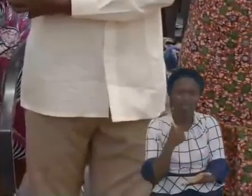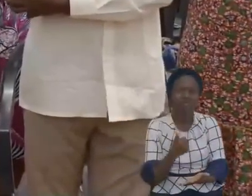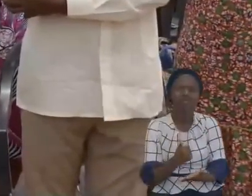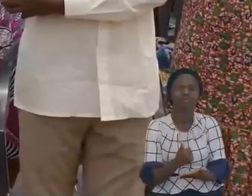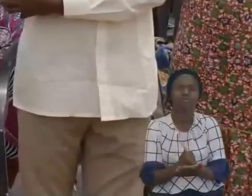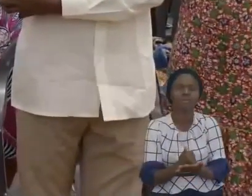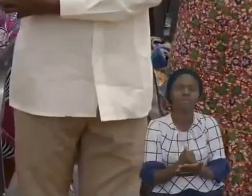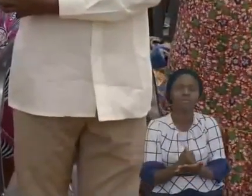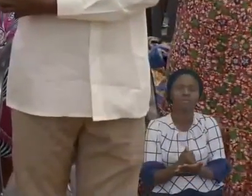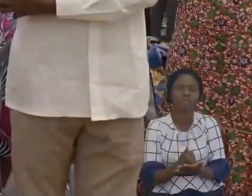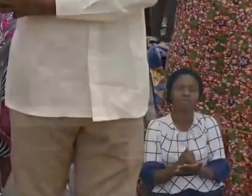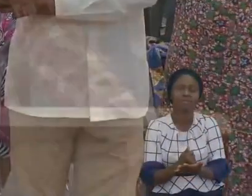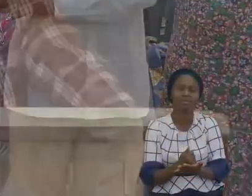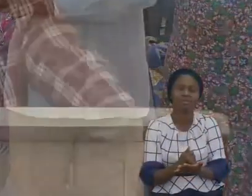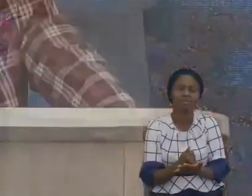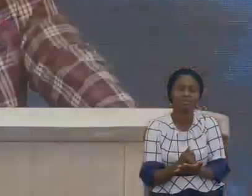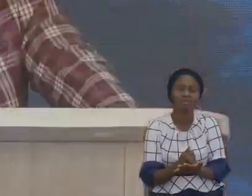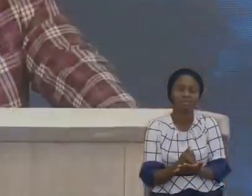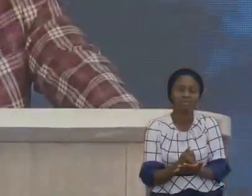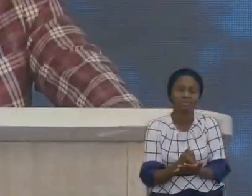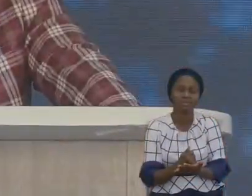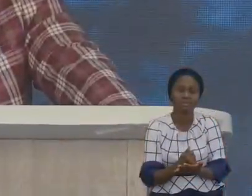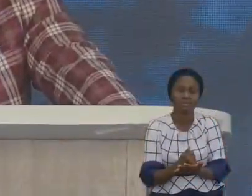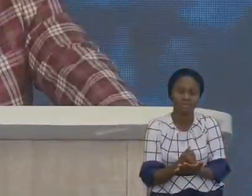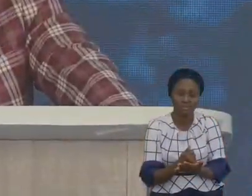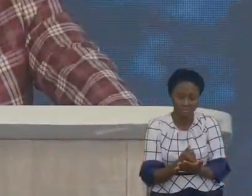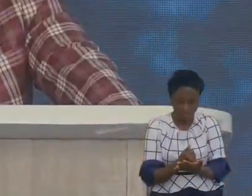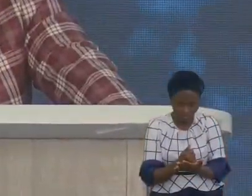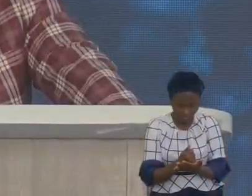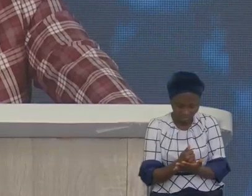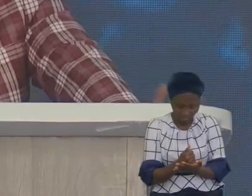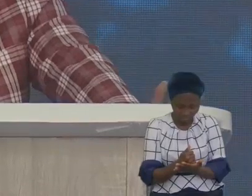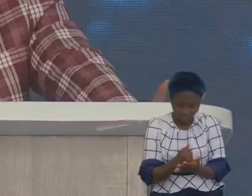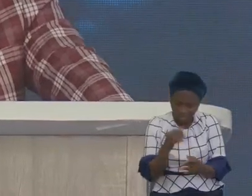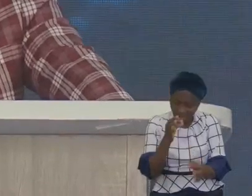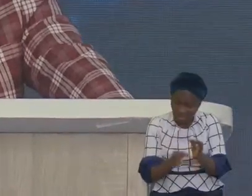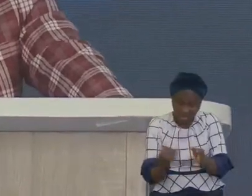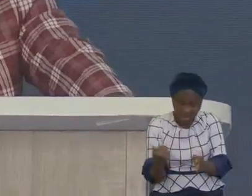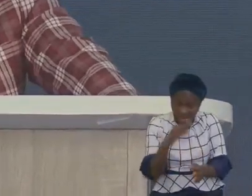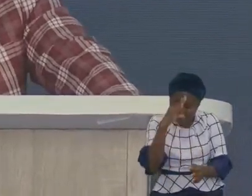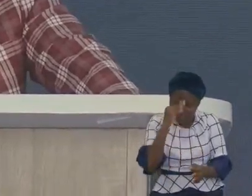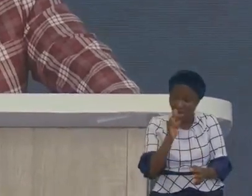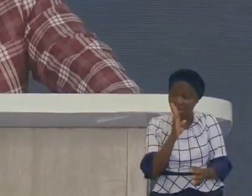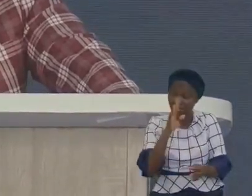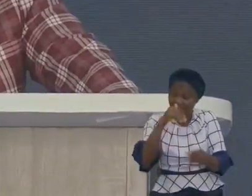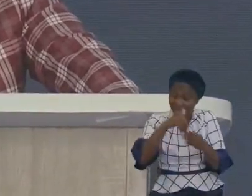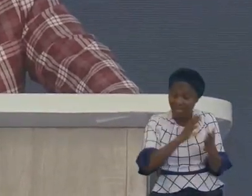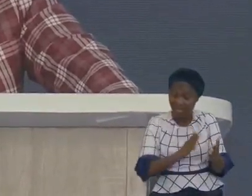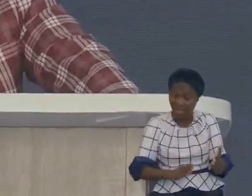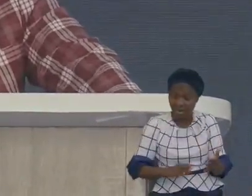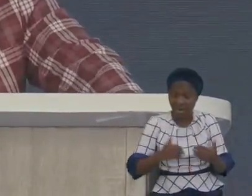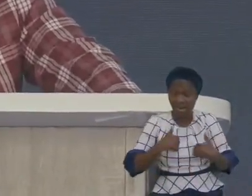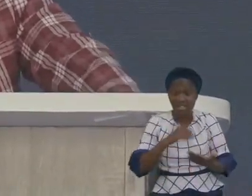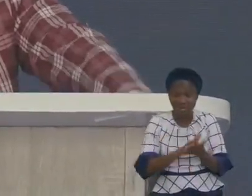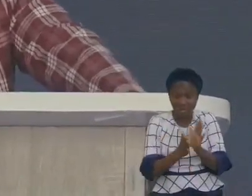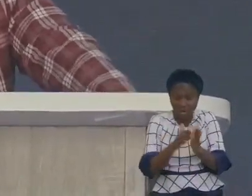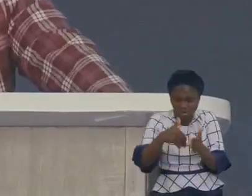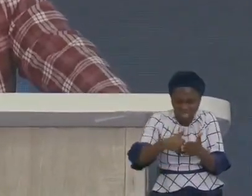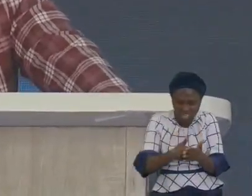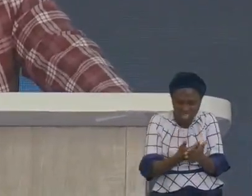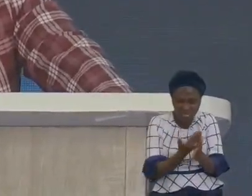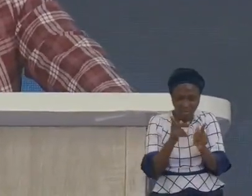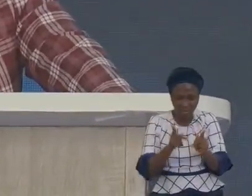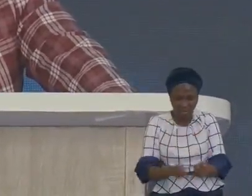If any man be in Christ, is a new creature. If any woman be in Christ, she's a new creature.